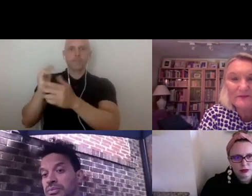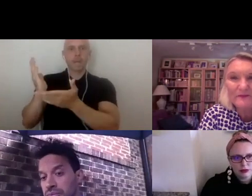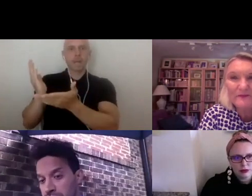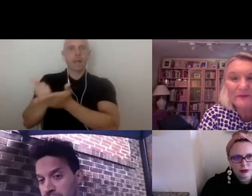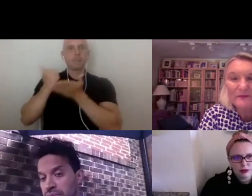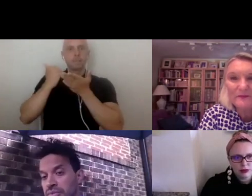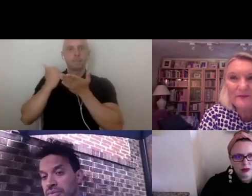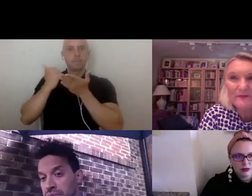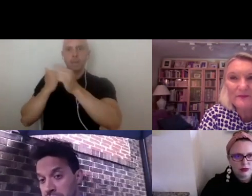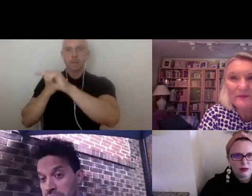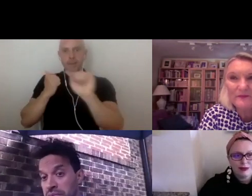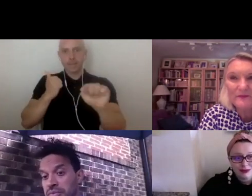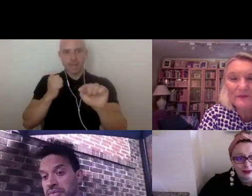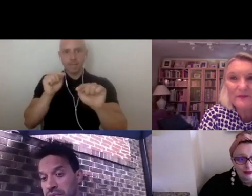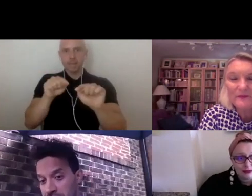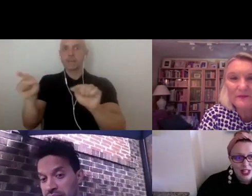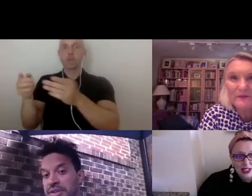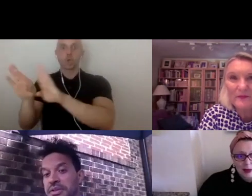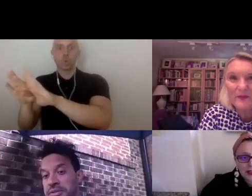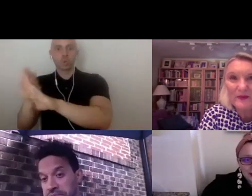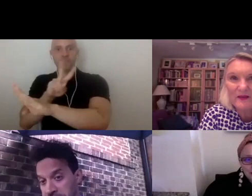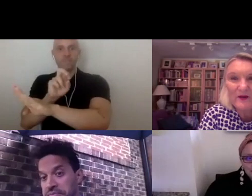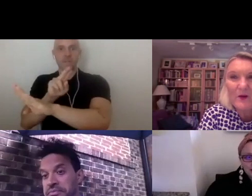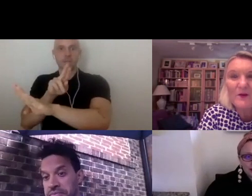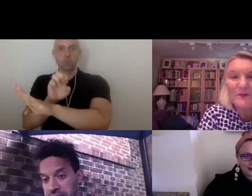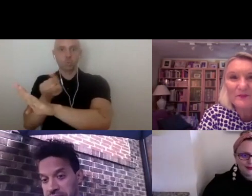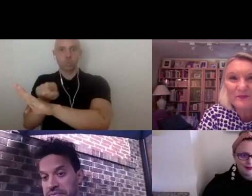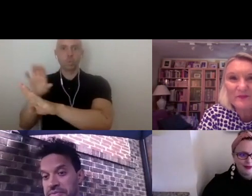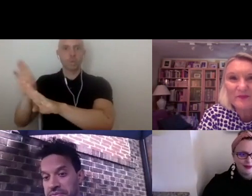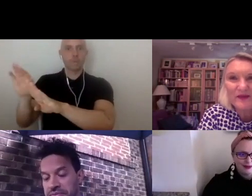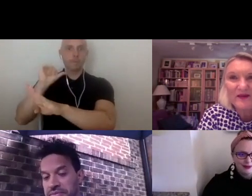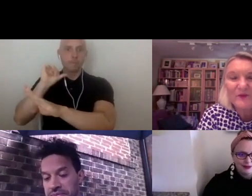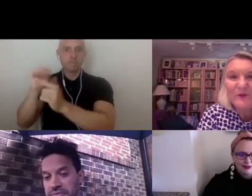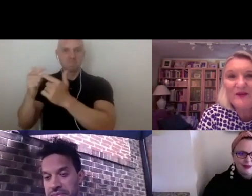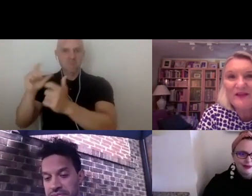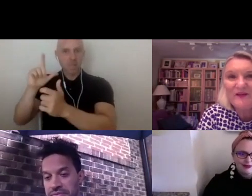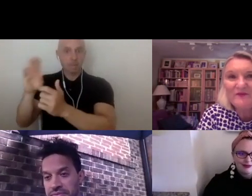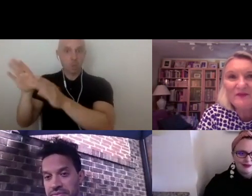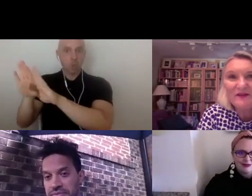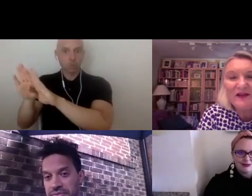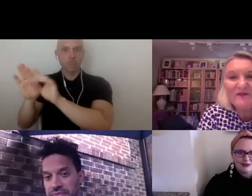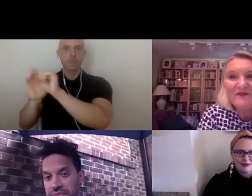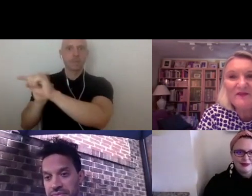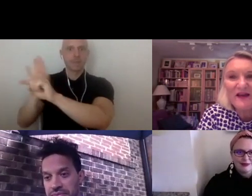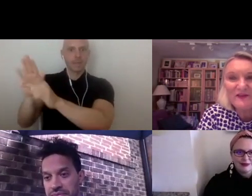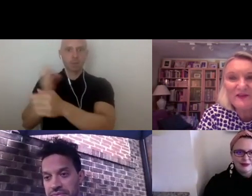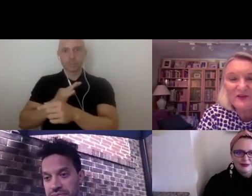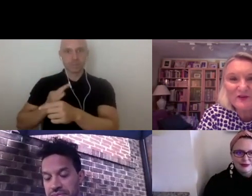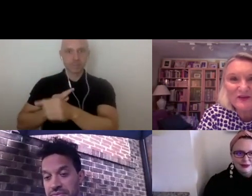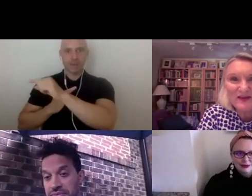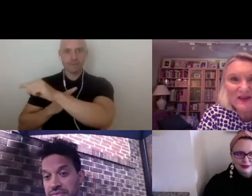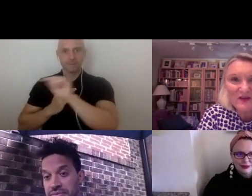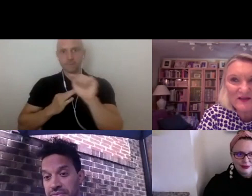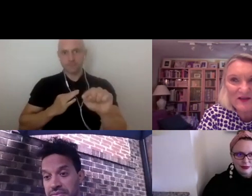that is their specialty already. So that's just to put out there, but thank you again for the time. Well, And love the fact that